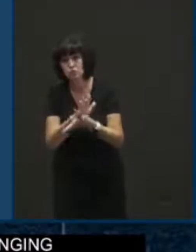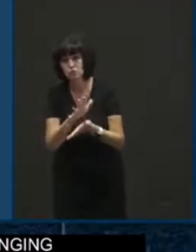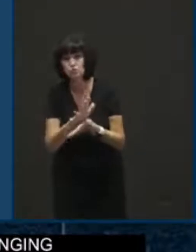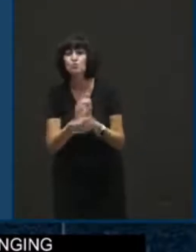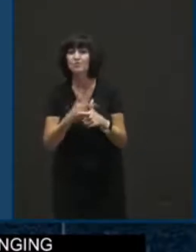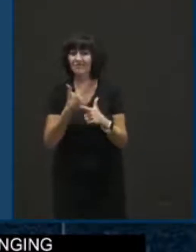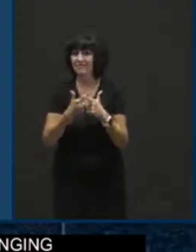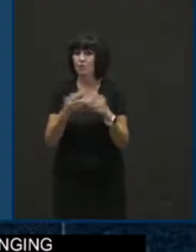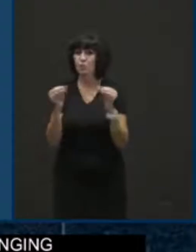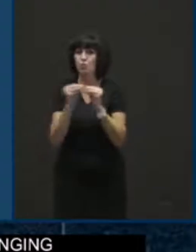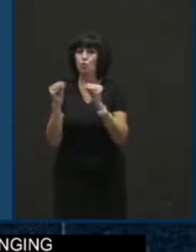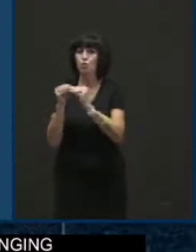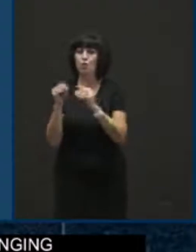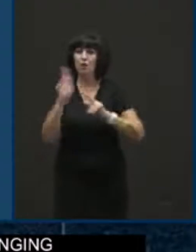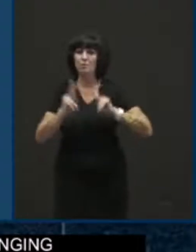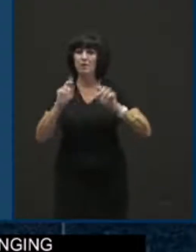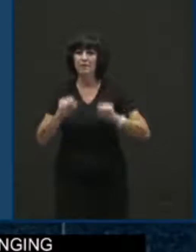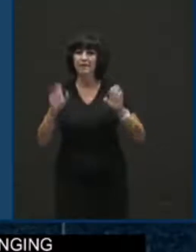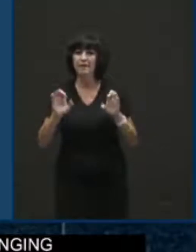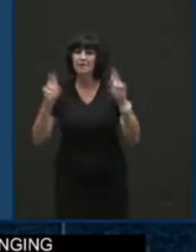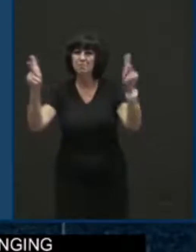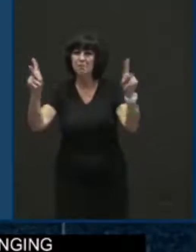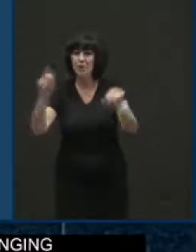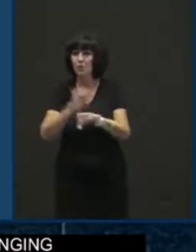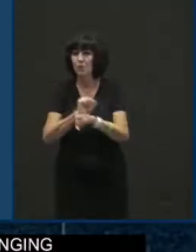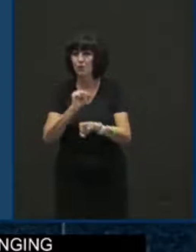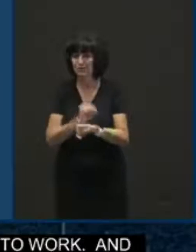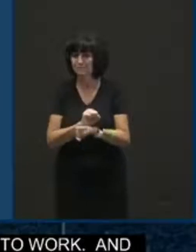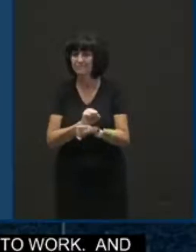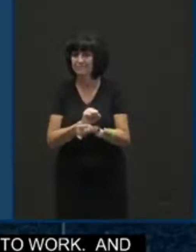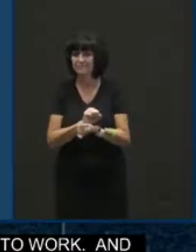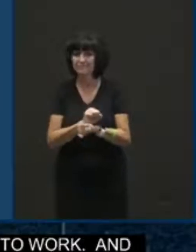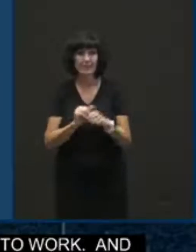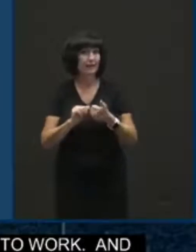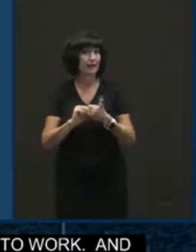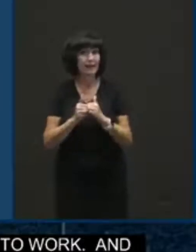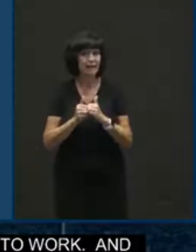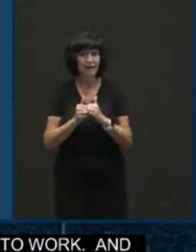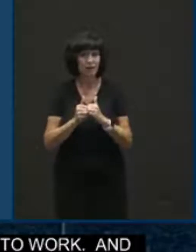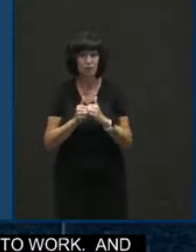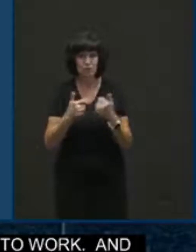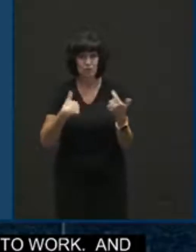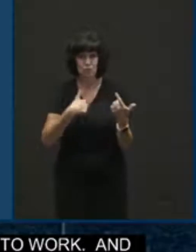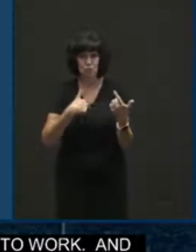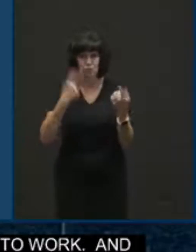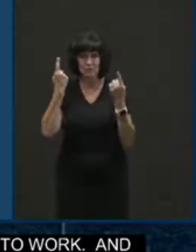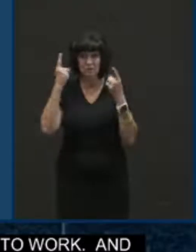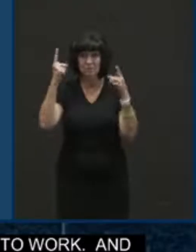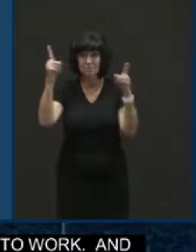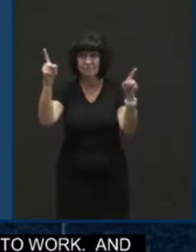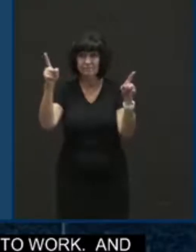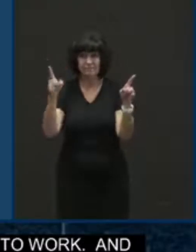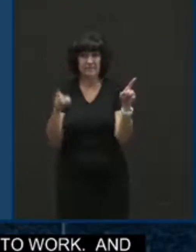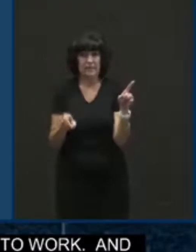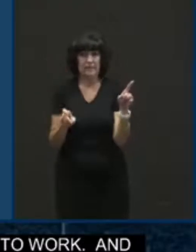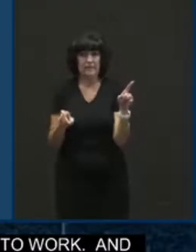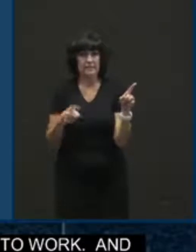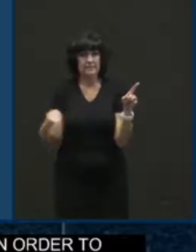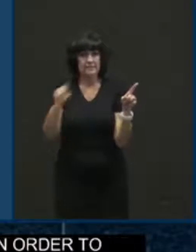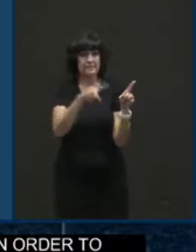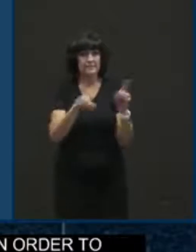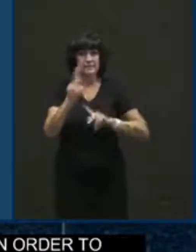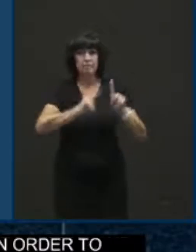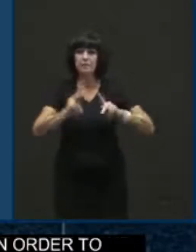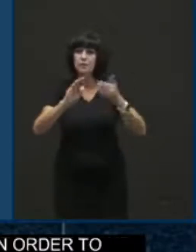work. And in order to do that, in order to accomplish that, in order to get the health of the community where it needs